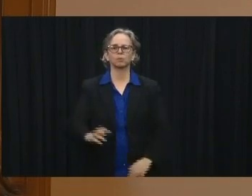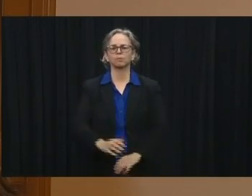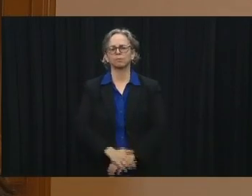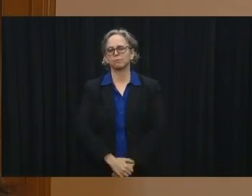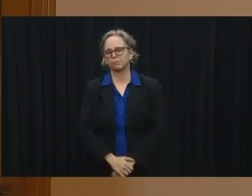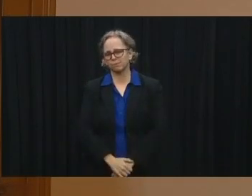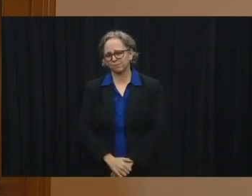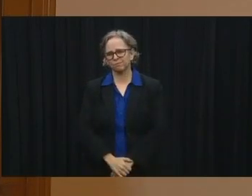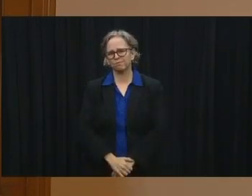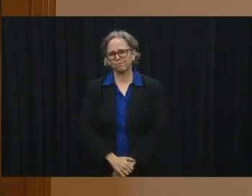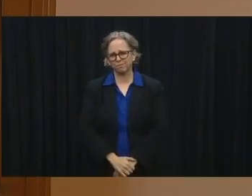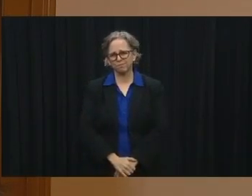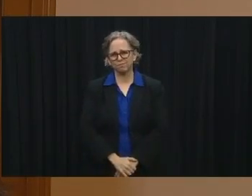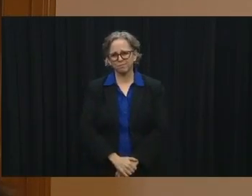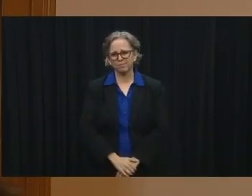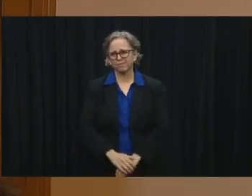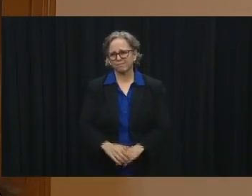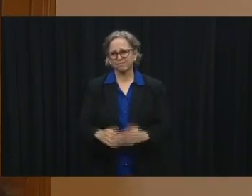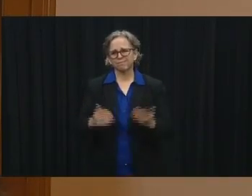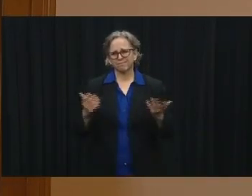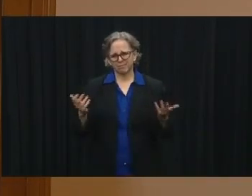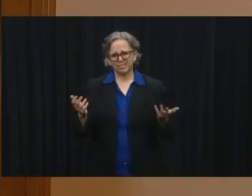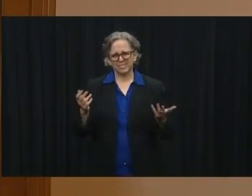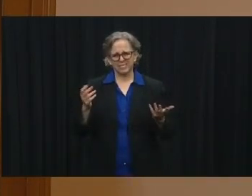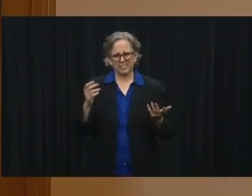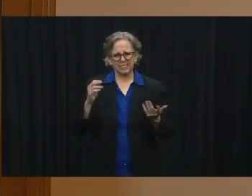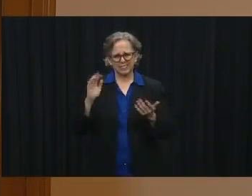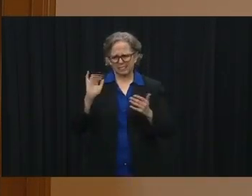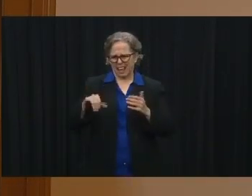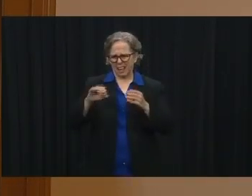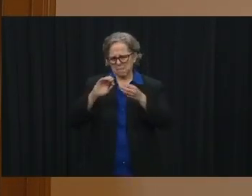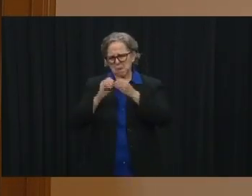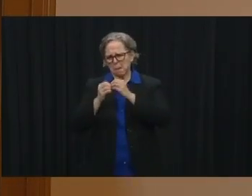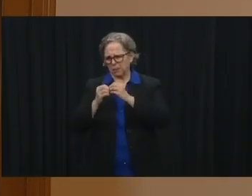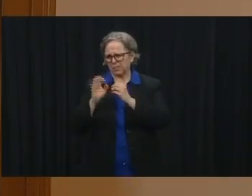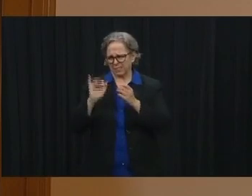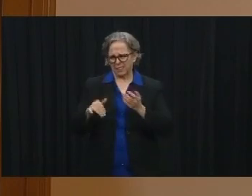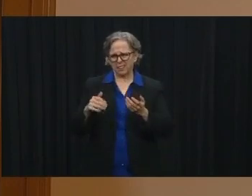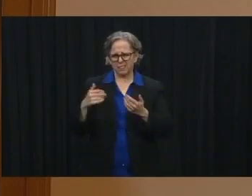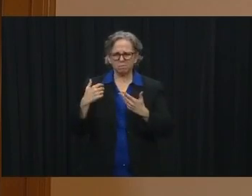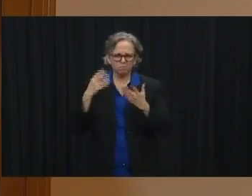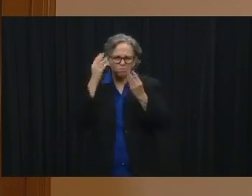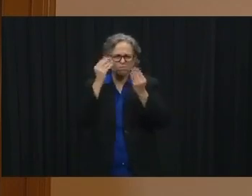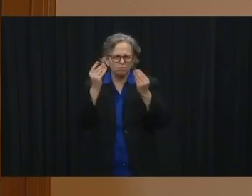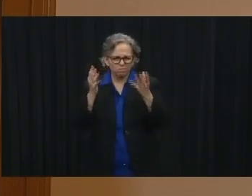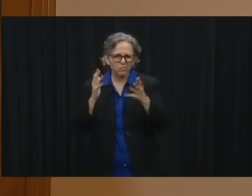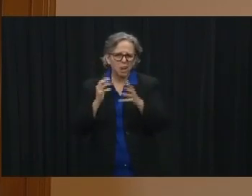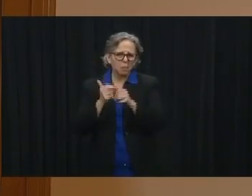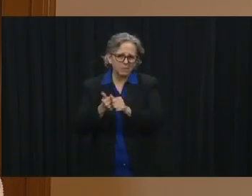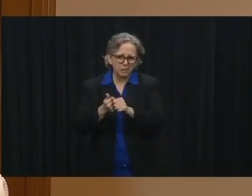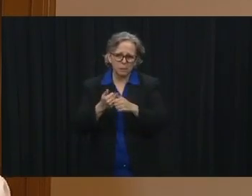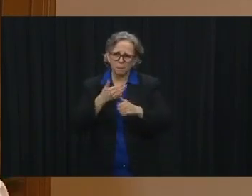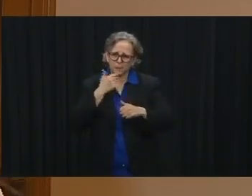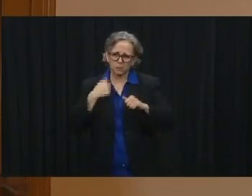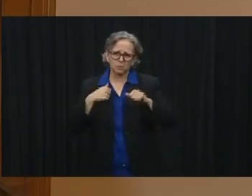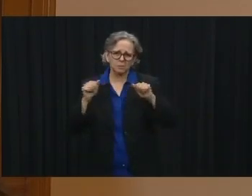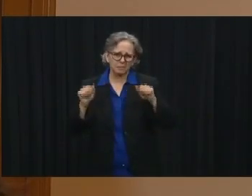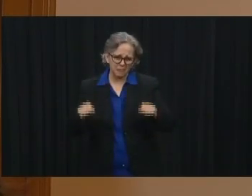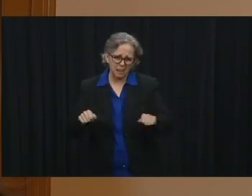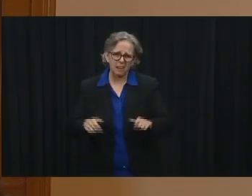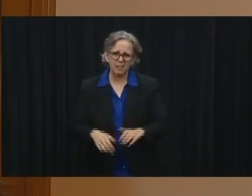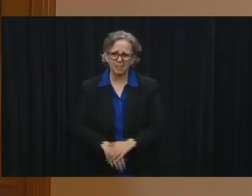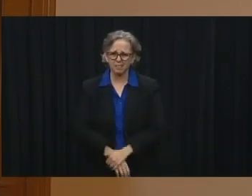So again, that's a little bit of our data. We're updating as best we can the amount of testing we've